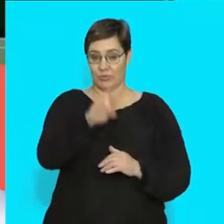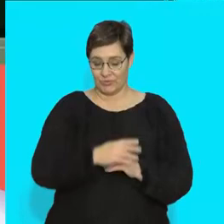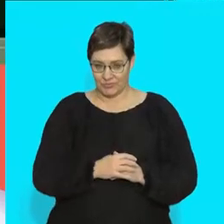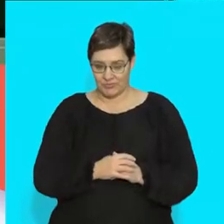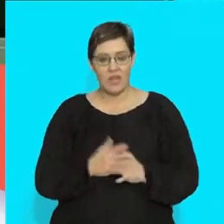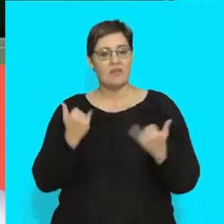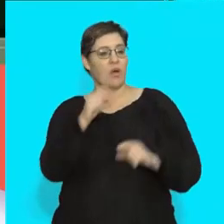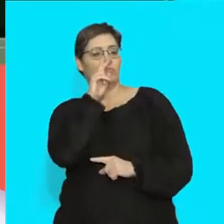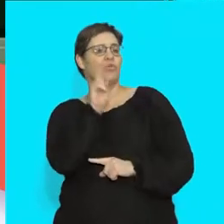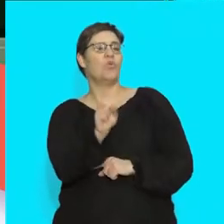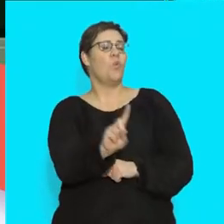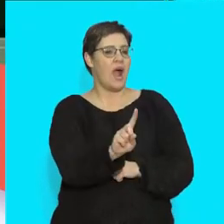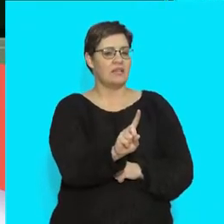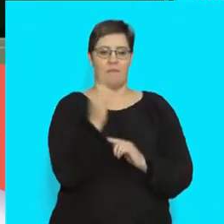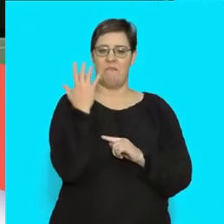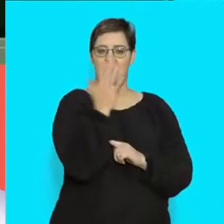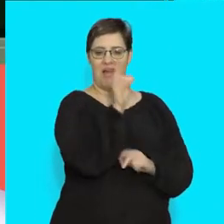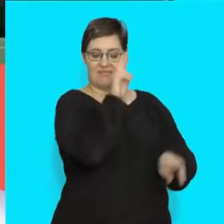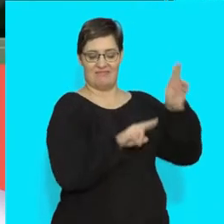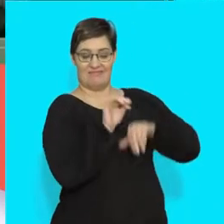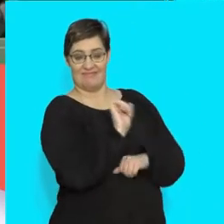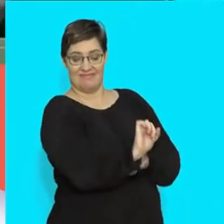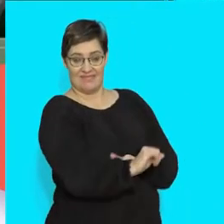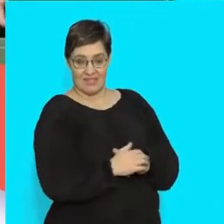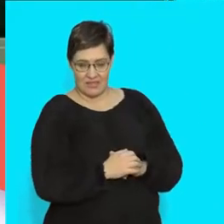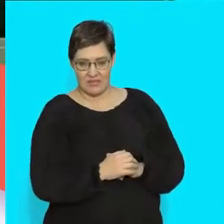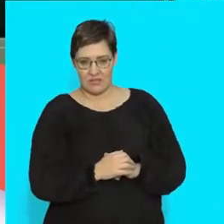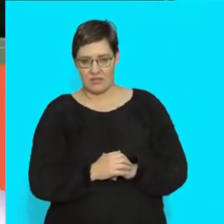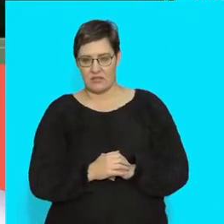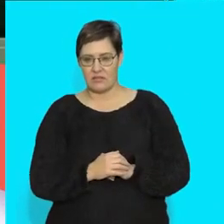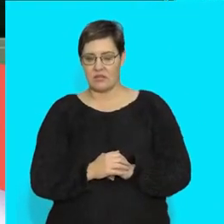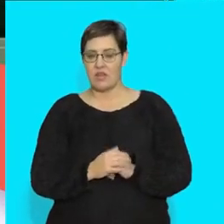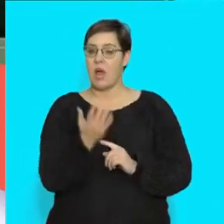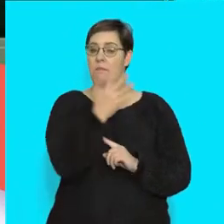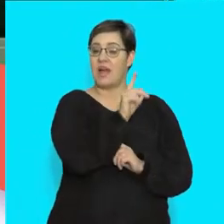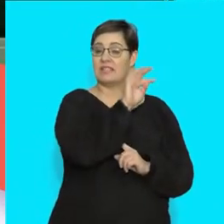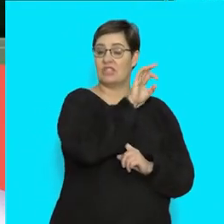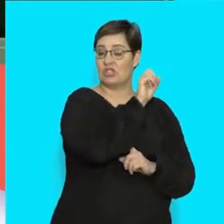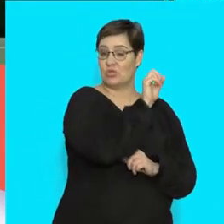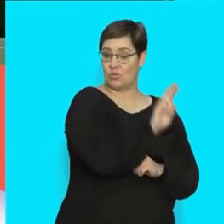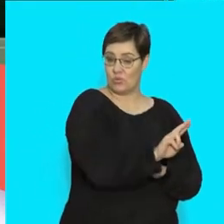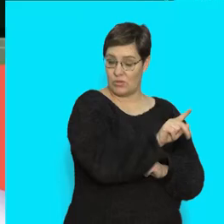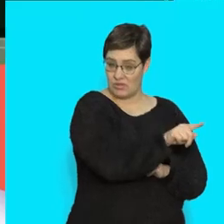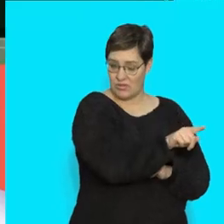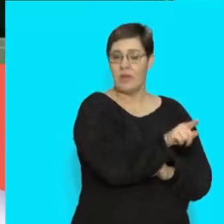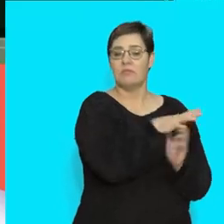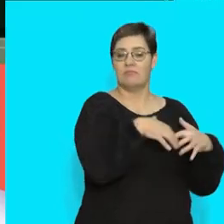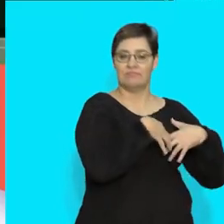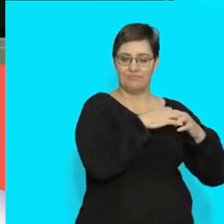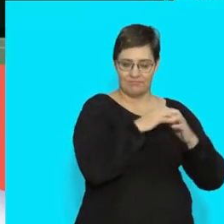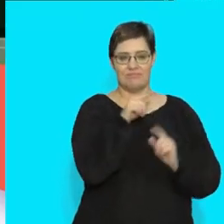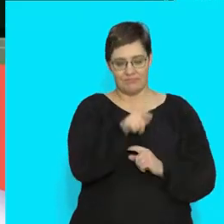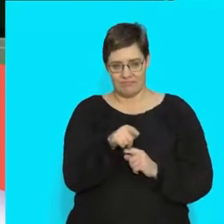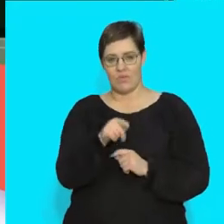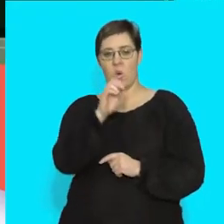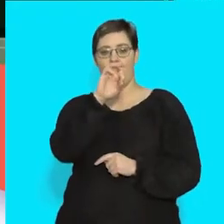plant revision. So we've looked at plant tissues, because plant tissues make up plant organs. And the